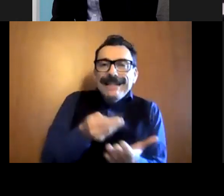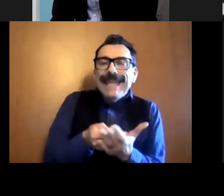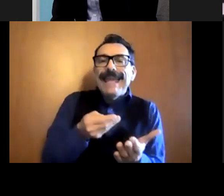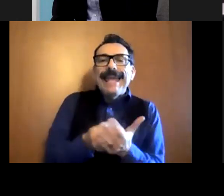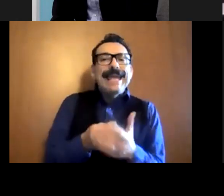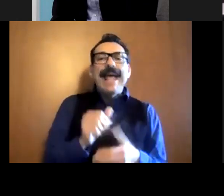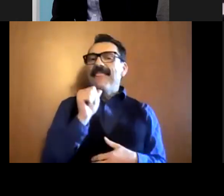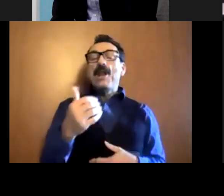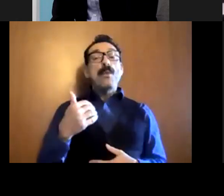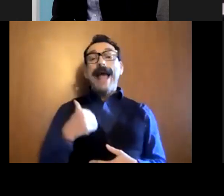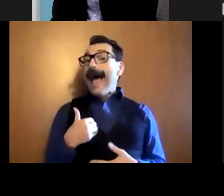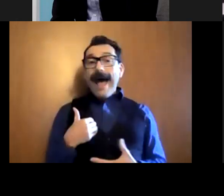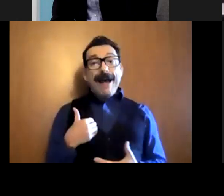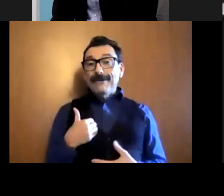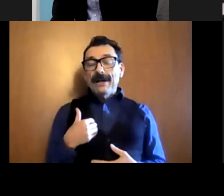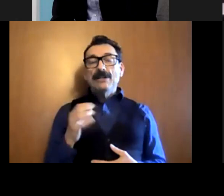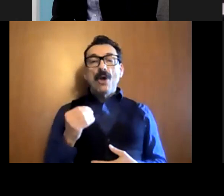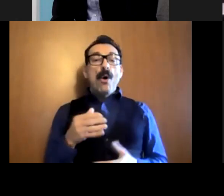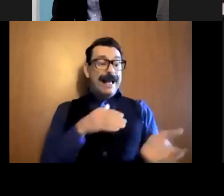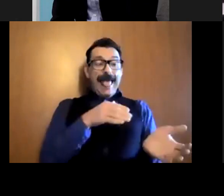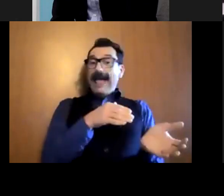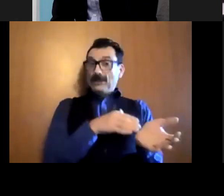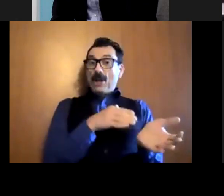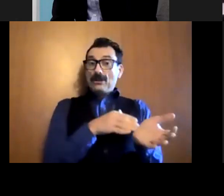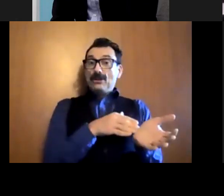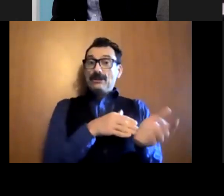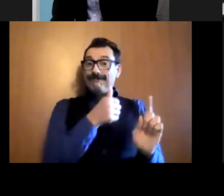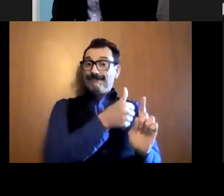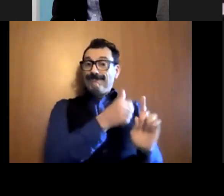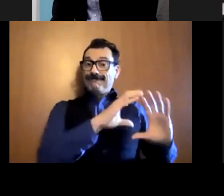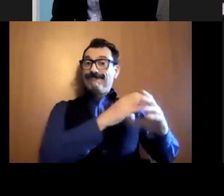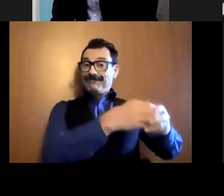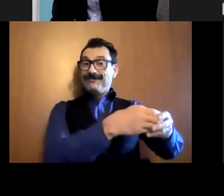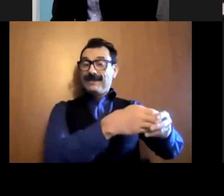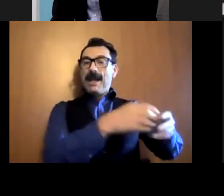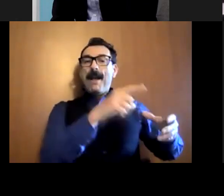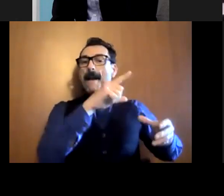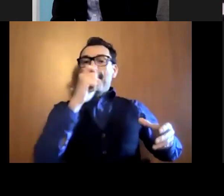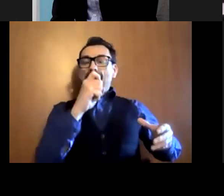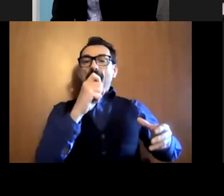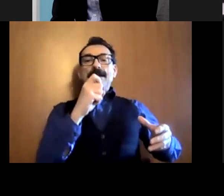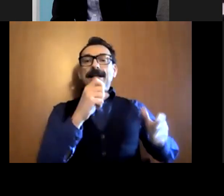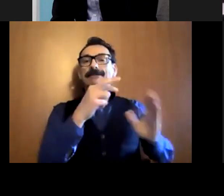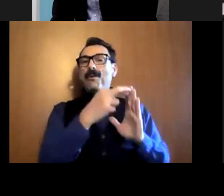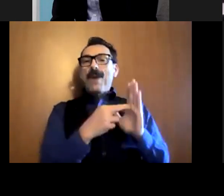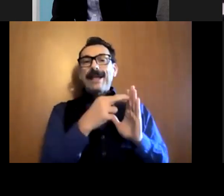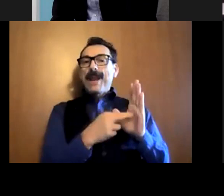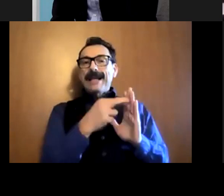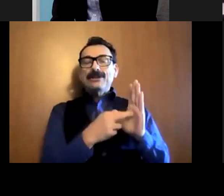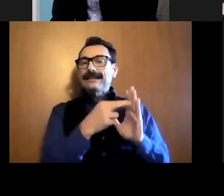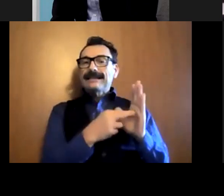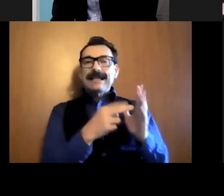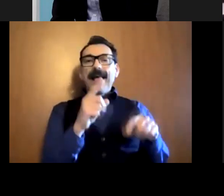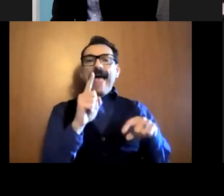do not have it. And physicians, because of all the regulations, they cannot provide the patients with the adequate treatment